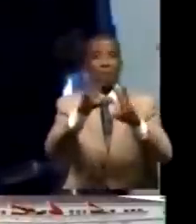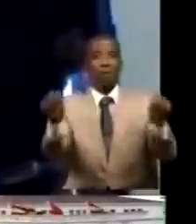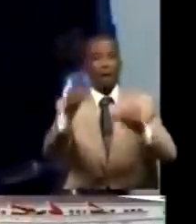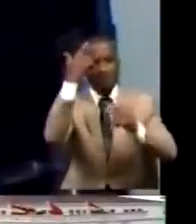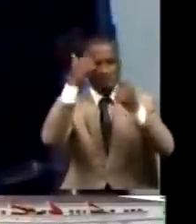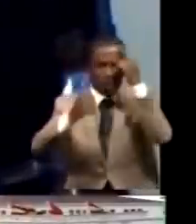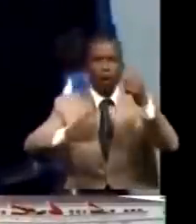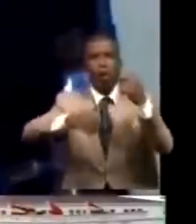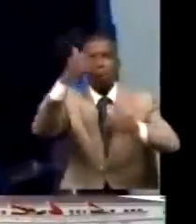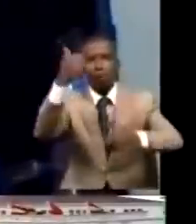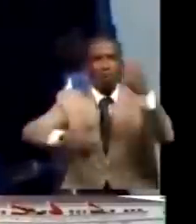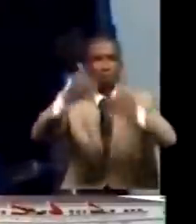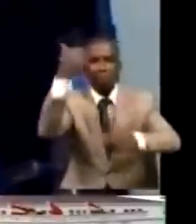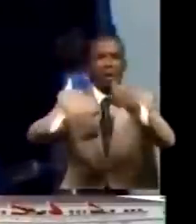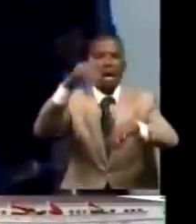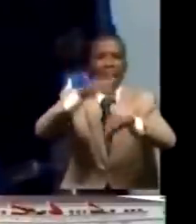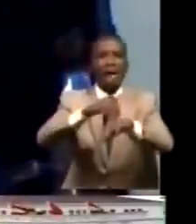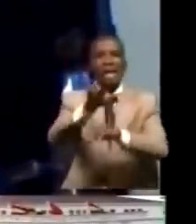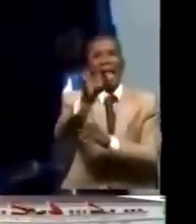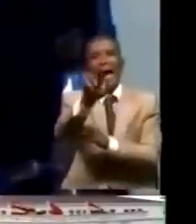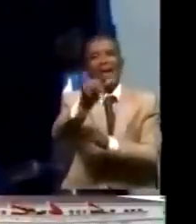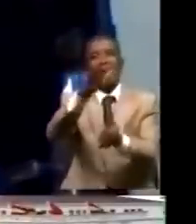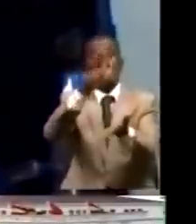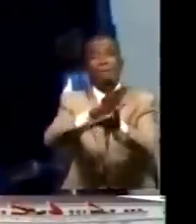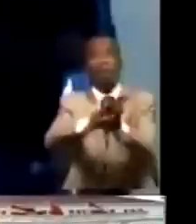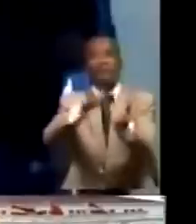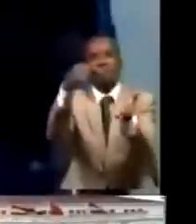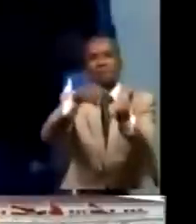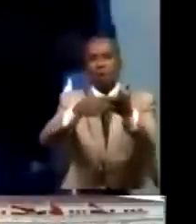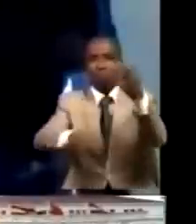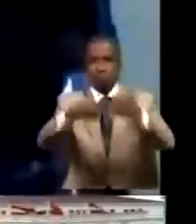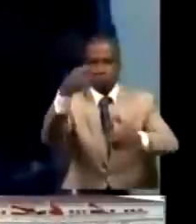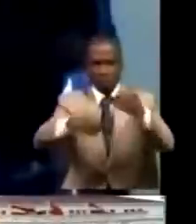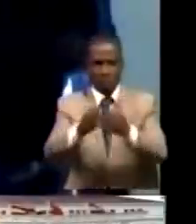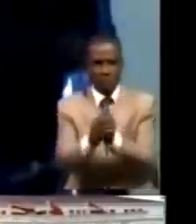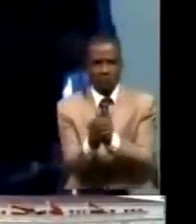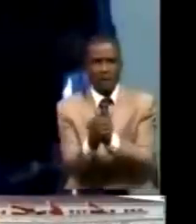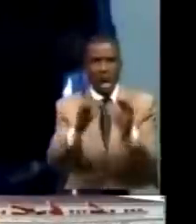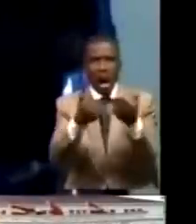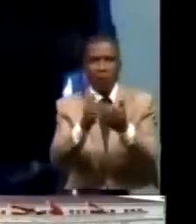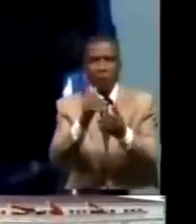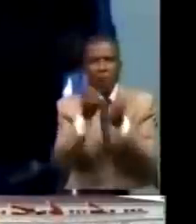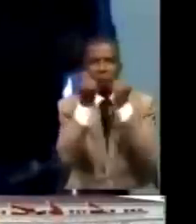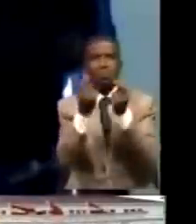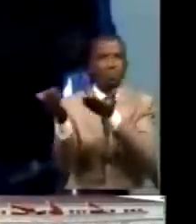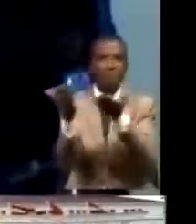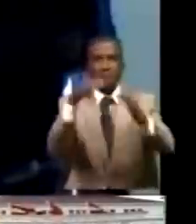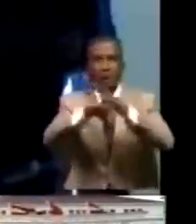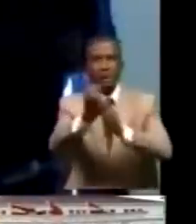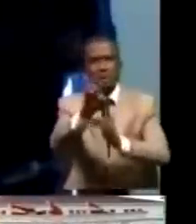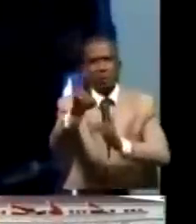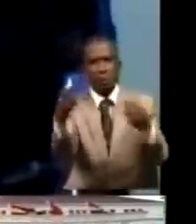were issues with the Greater Accra region summary sheets and how they came into the strong room. Let's go on to the next.